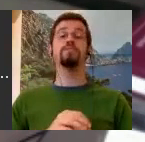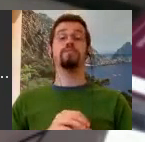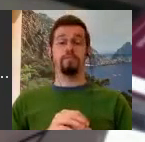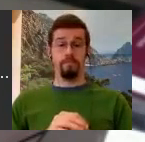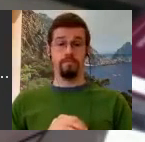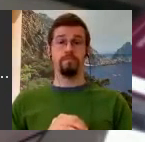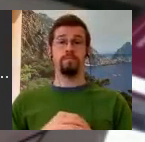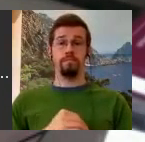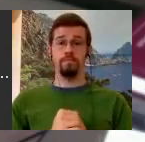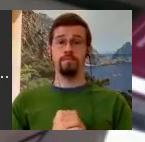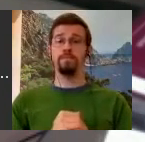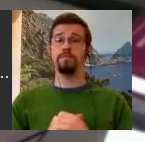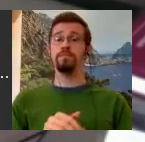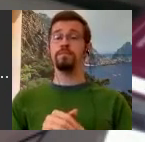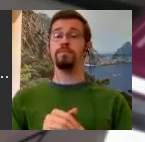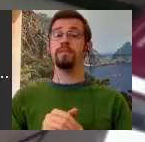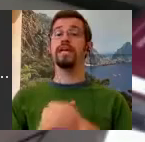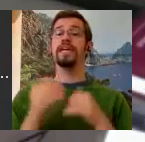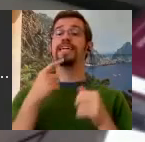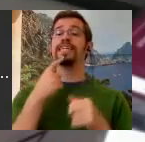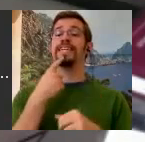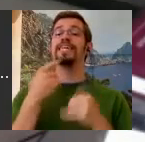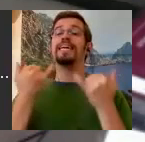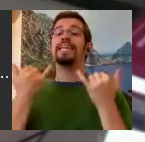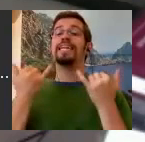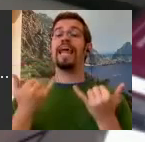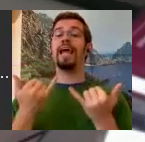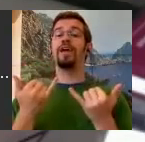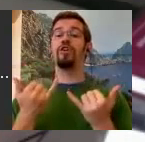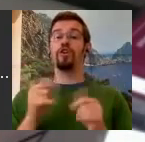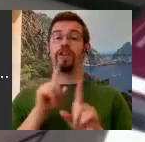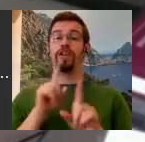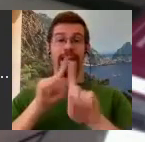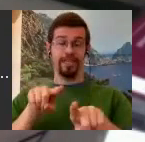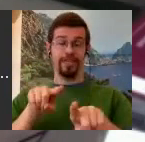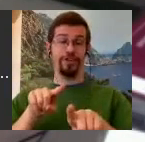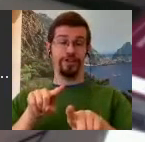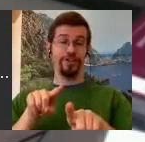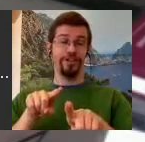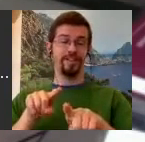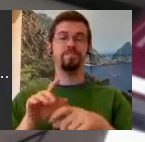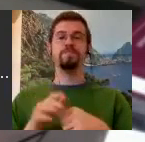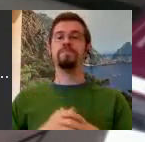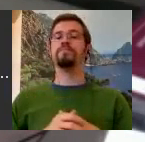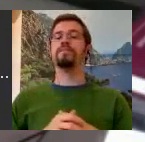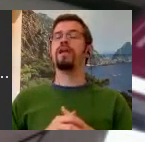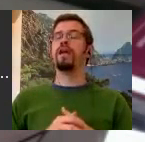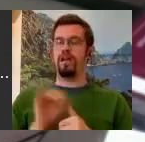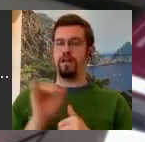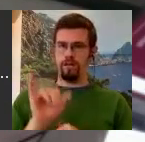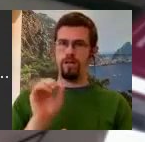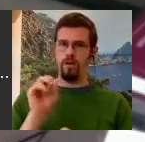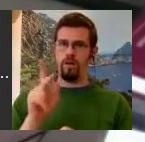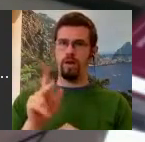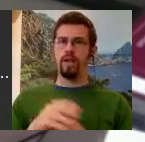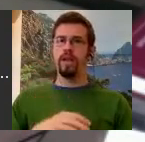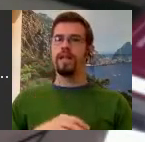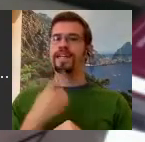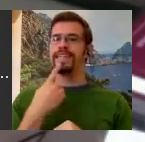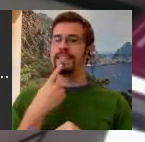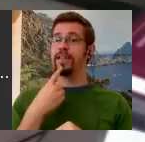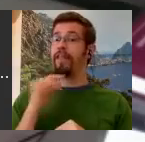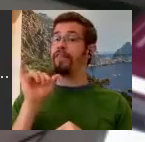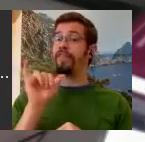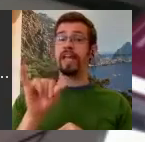It says it's currently answering that question. Oh, it says, that's an incredible invention. Thank you